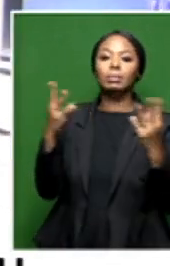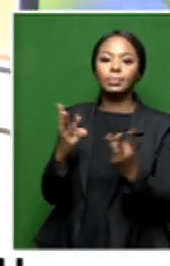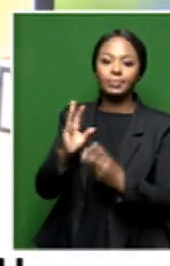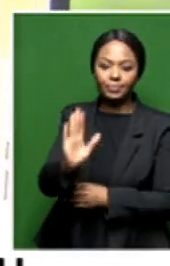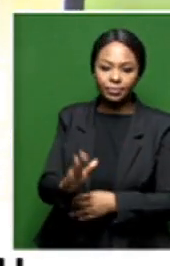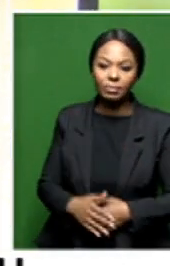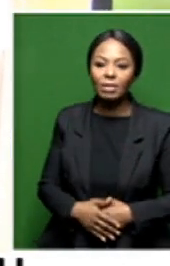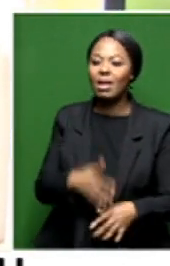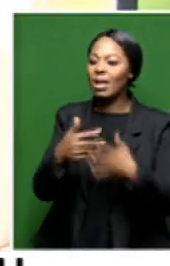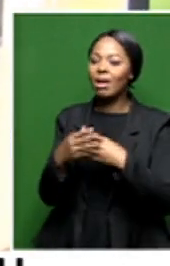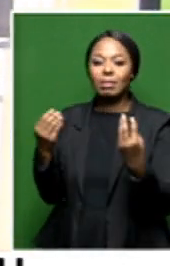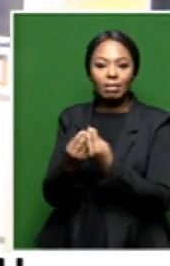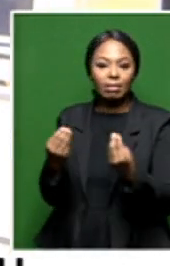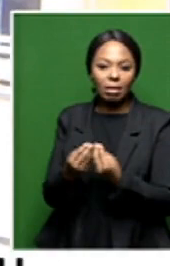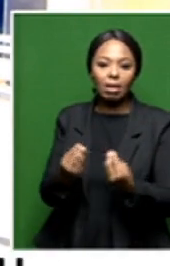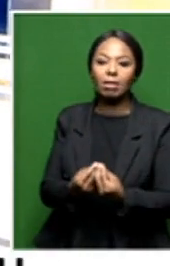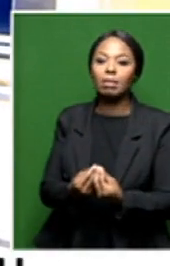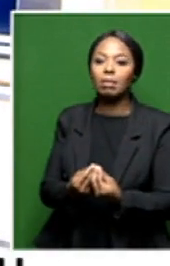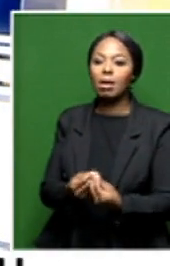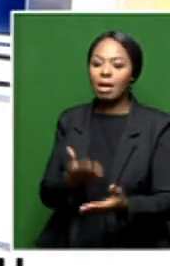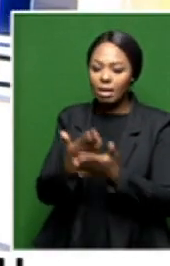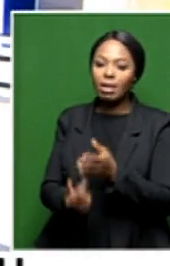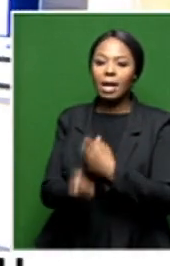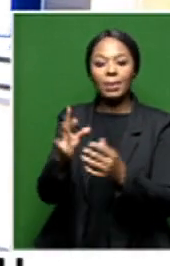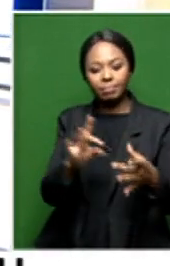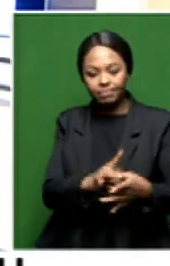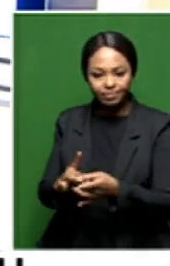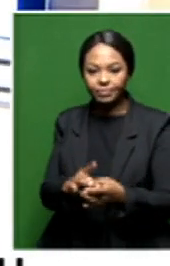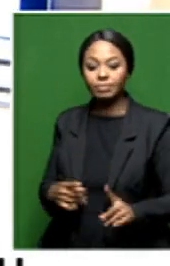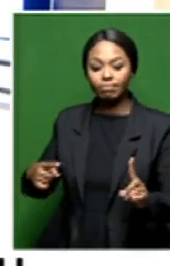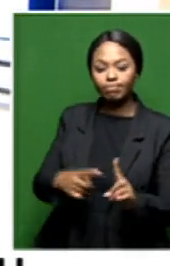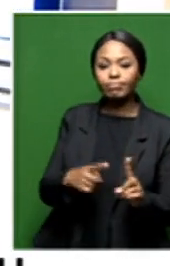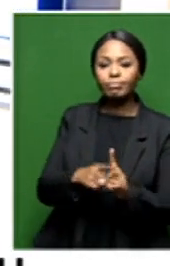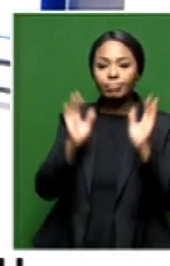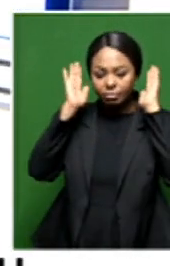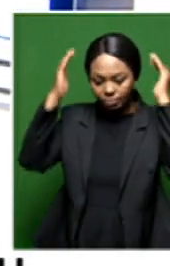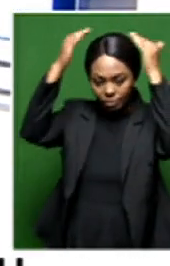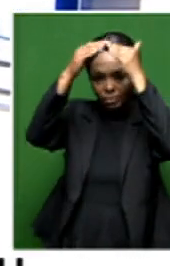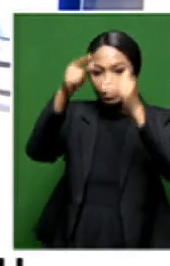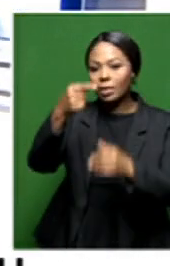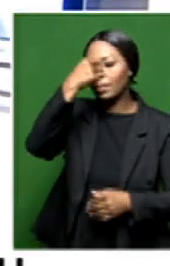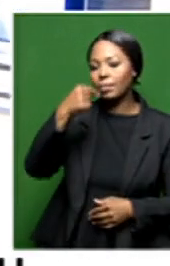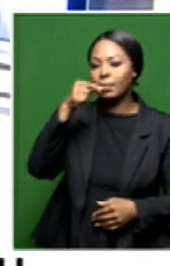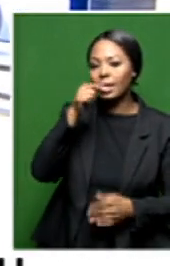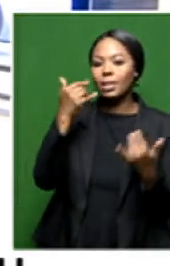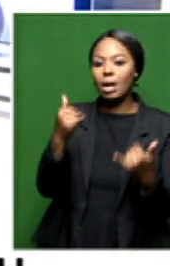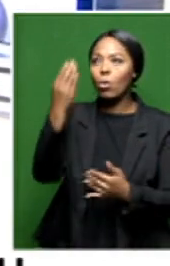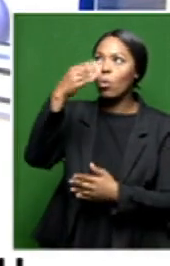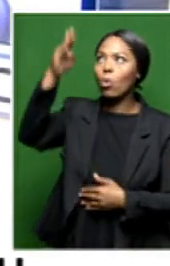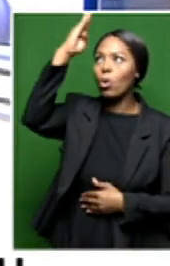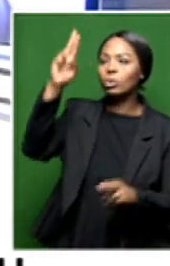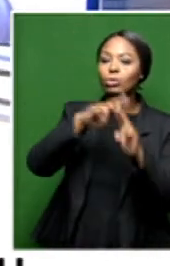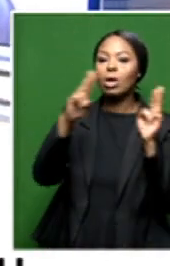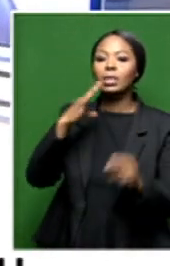you know, just about everything. And the Archbishop himself has been credited for having coined the term, God is not